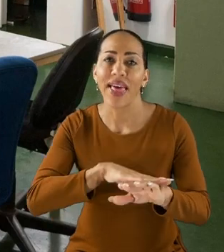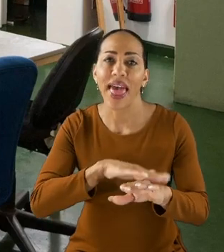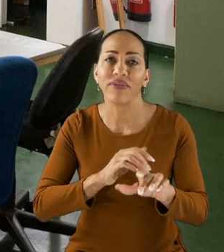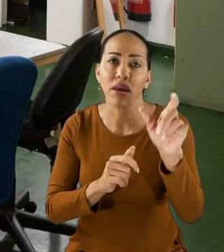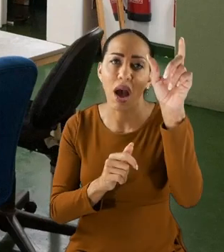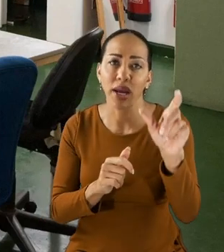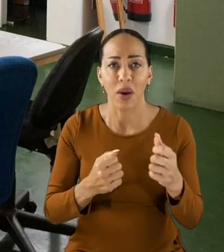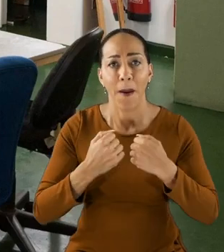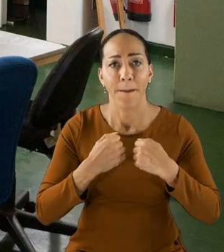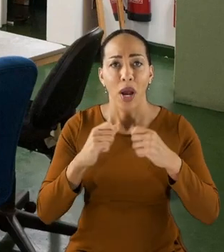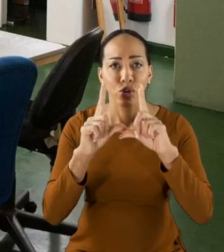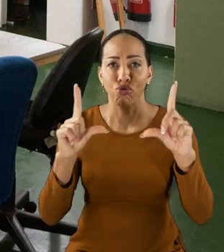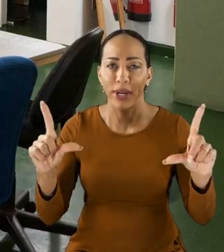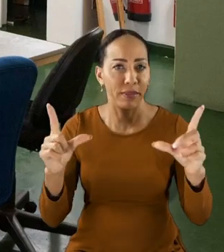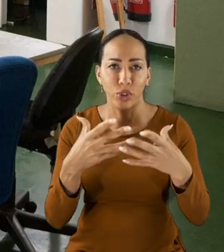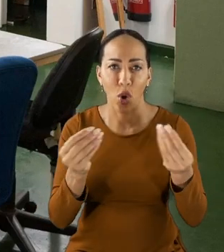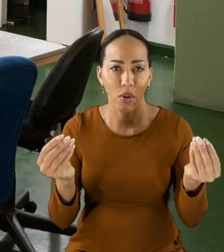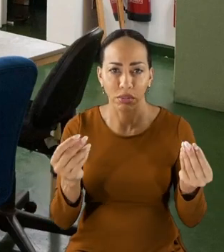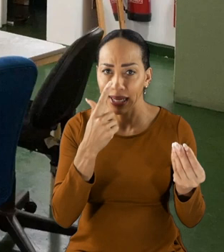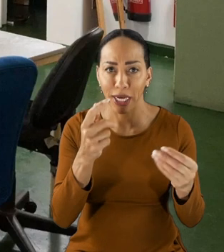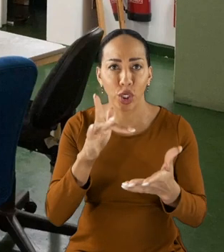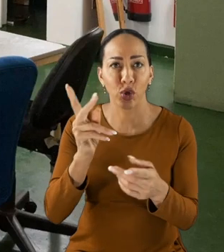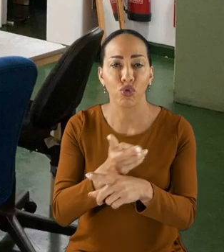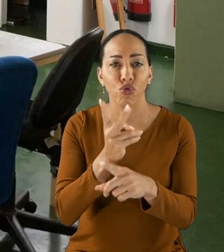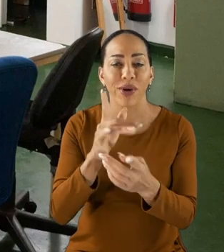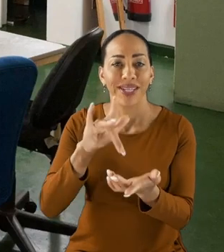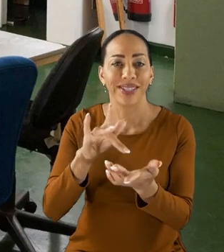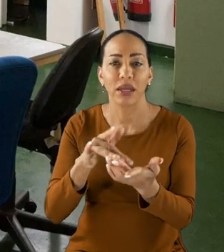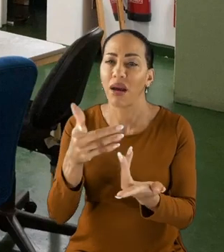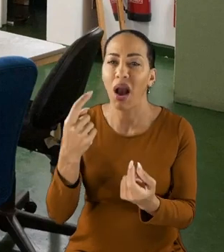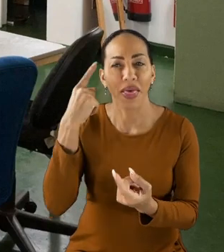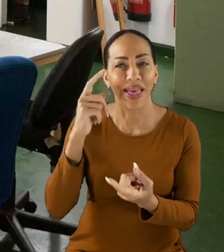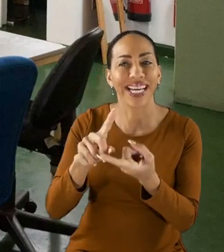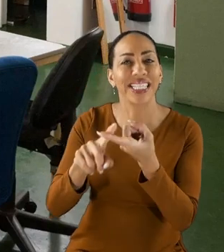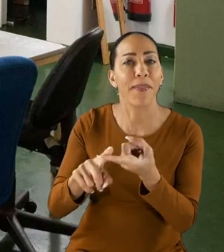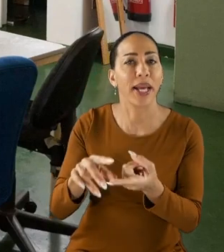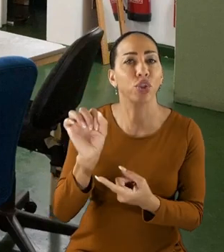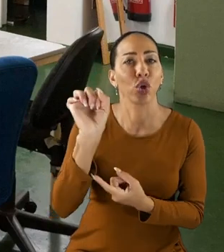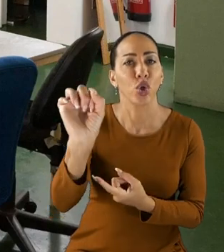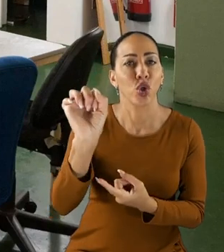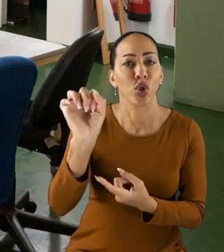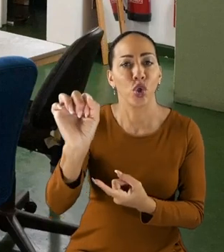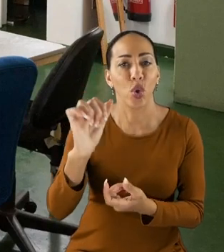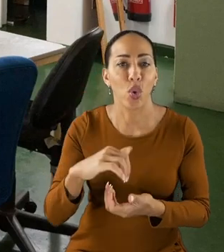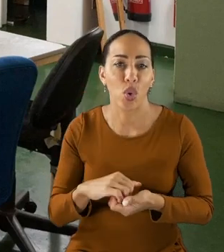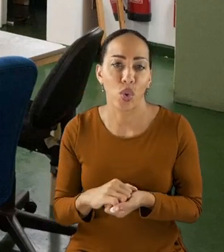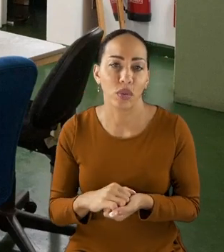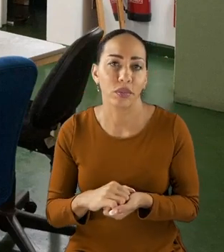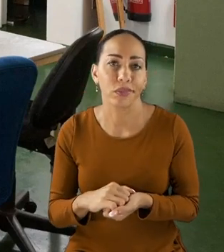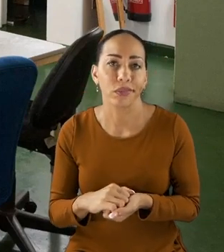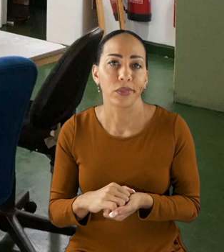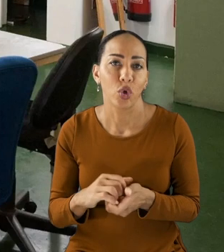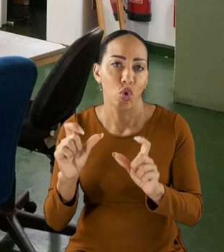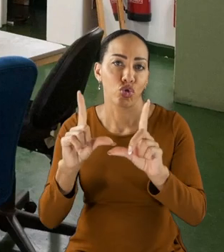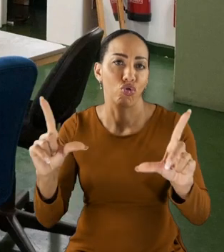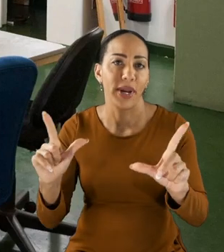strange. Yeah, on mine that we are. I don't know if you can recenter it. I think it's dependent on your own. Is it? Oh, the it's size just of your me, own window. Is